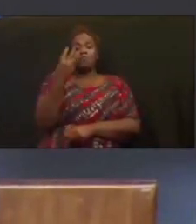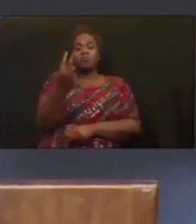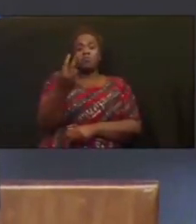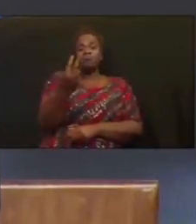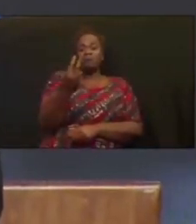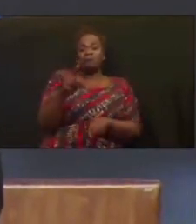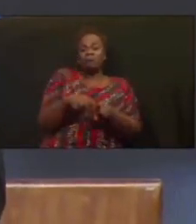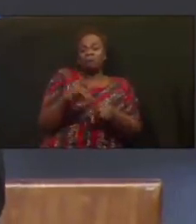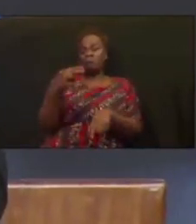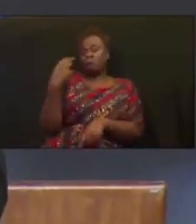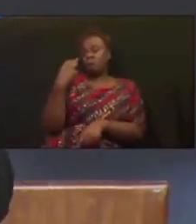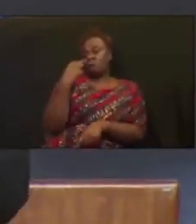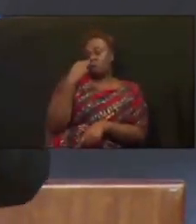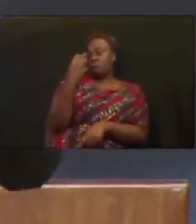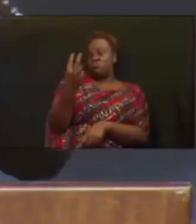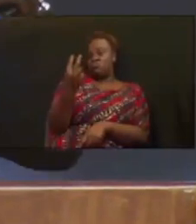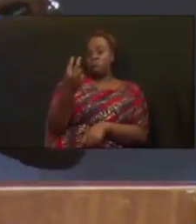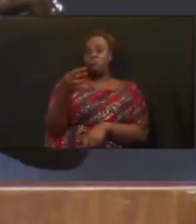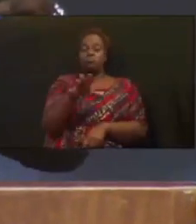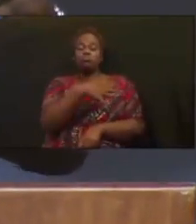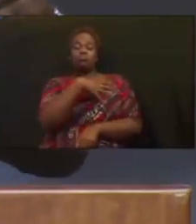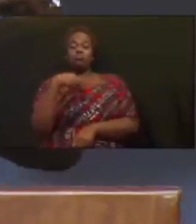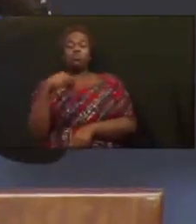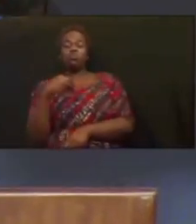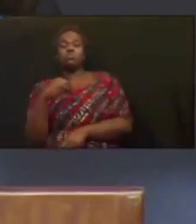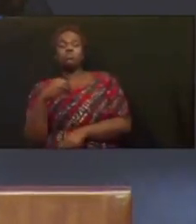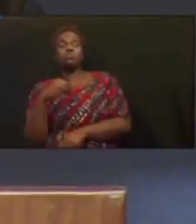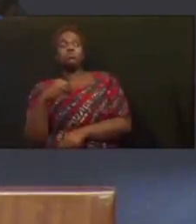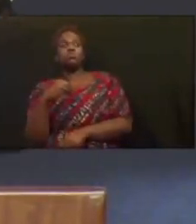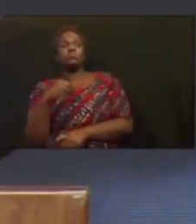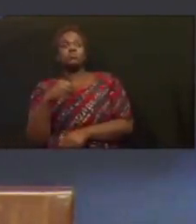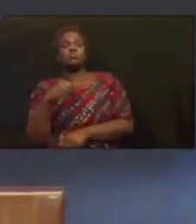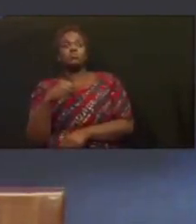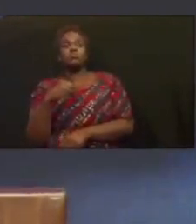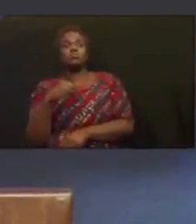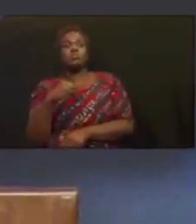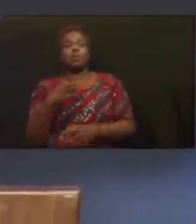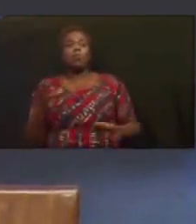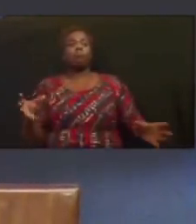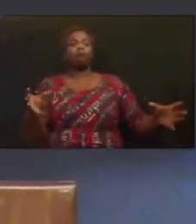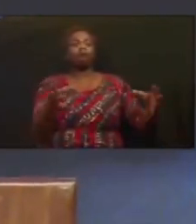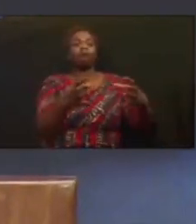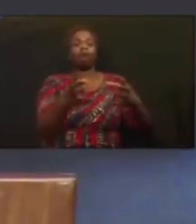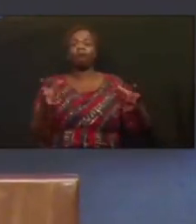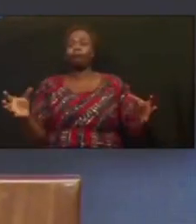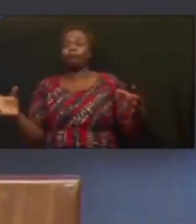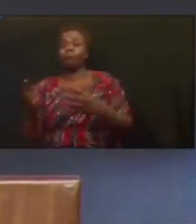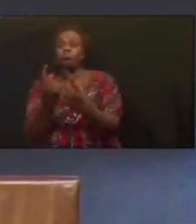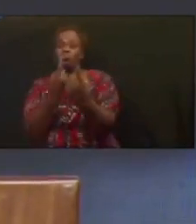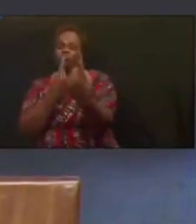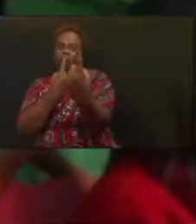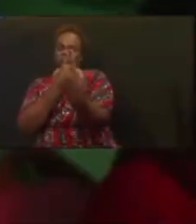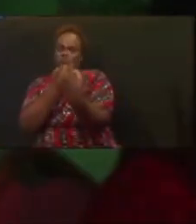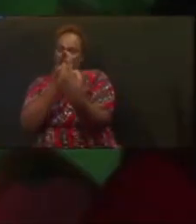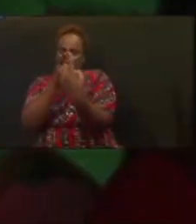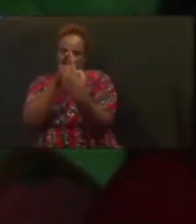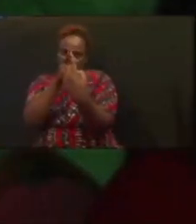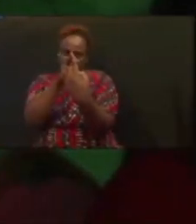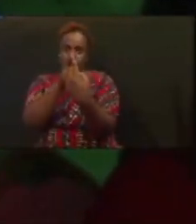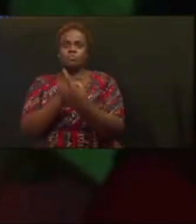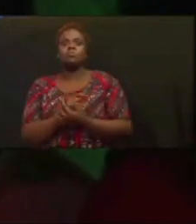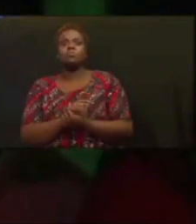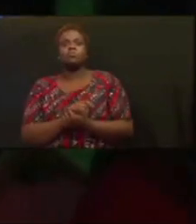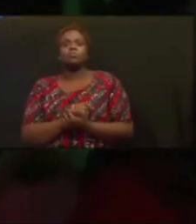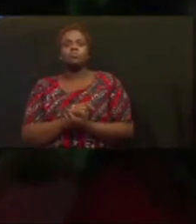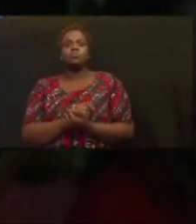watching. And it's like the crowd zoomed and came close to me. And I